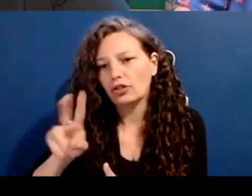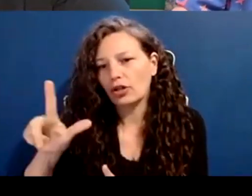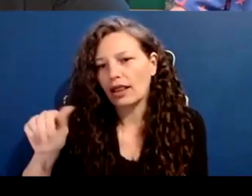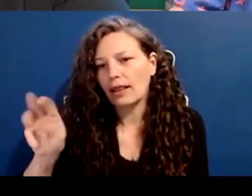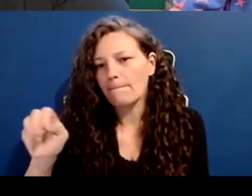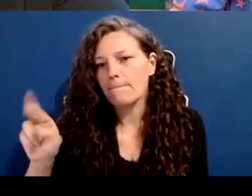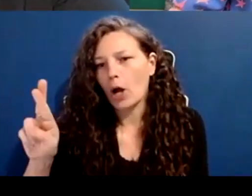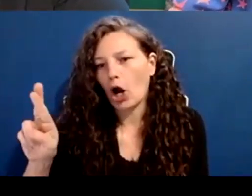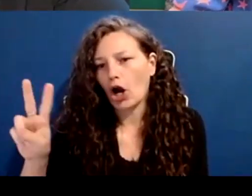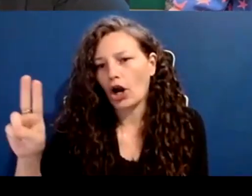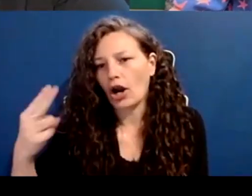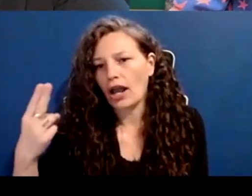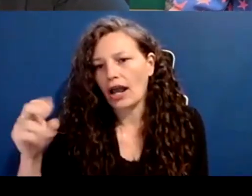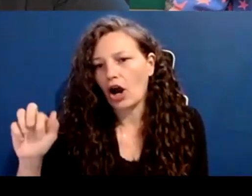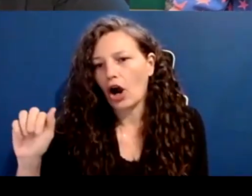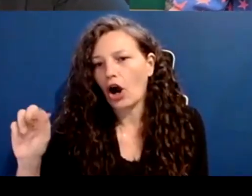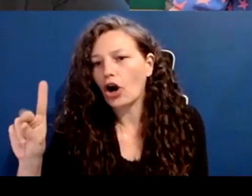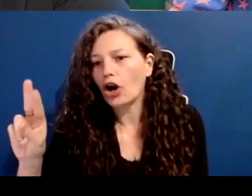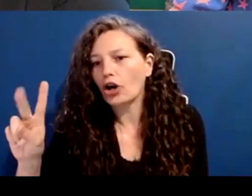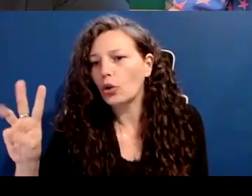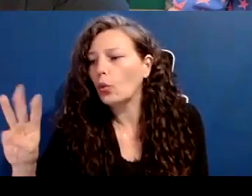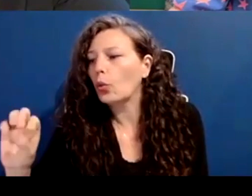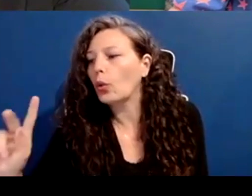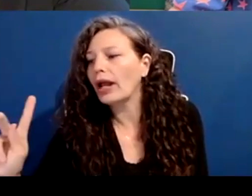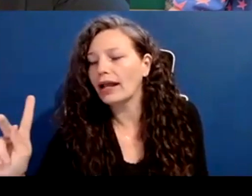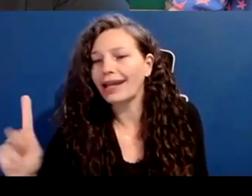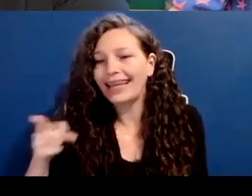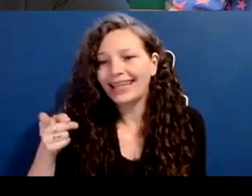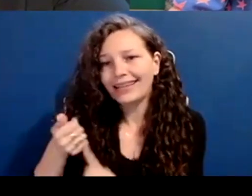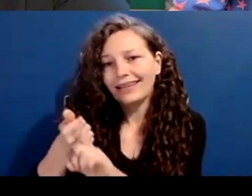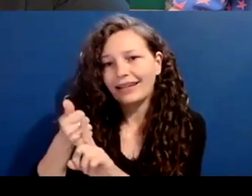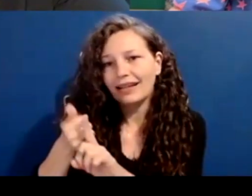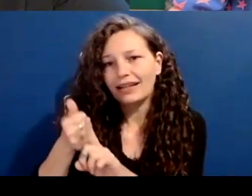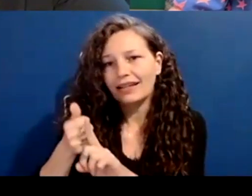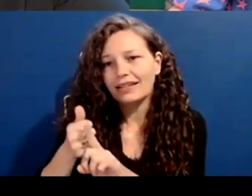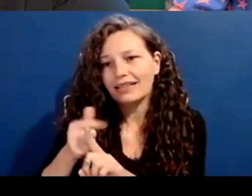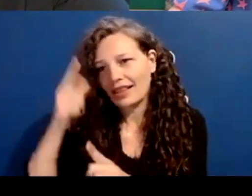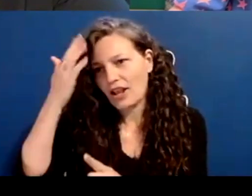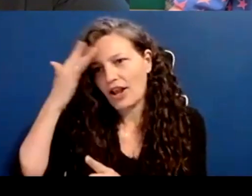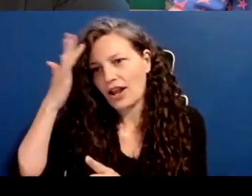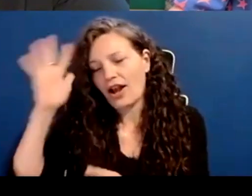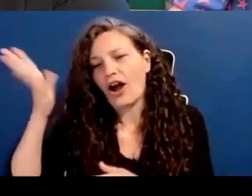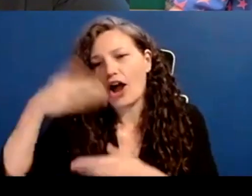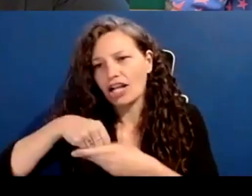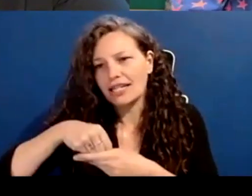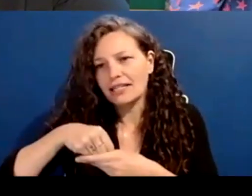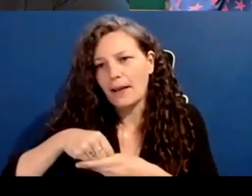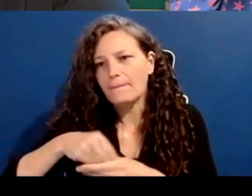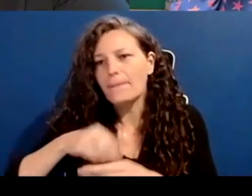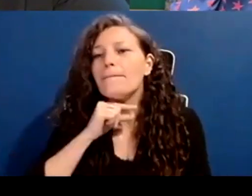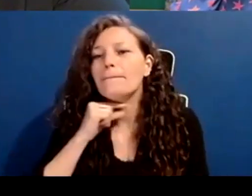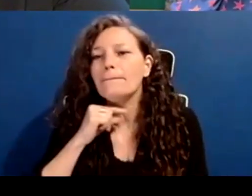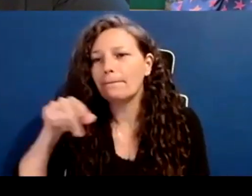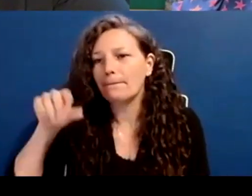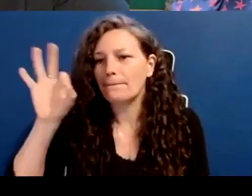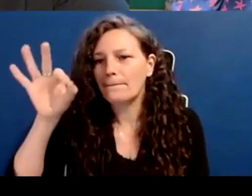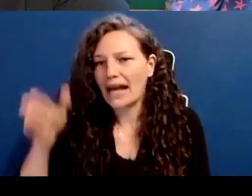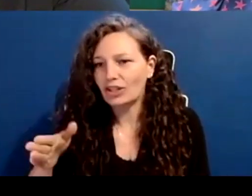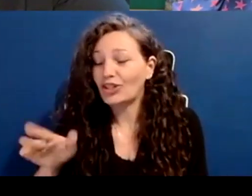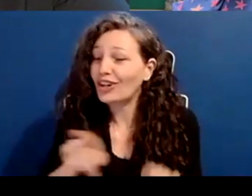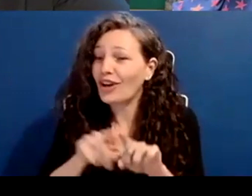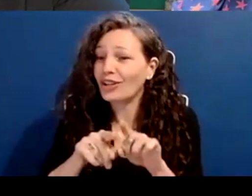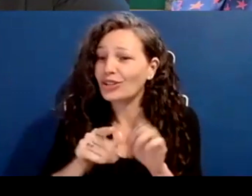Dr. Hardwick is known as the Autism Pastor and is a pastor and cancer